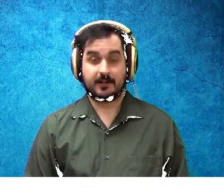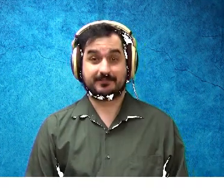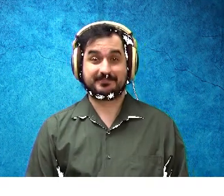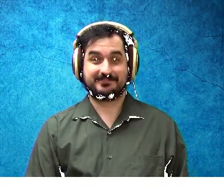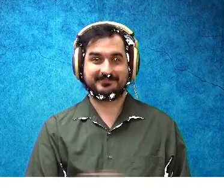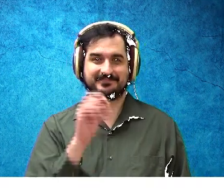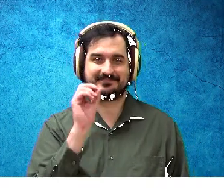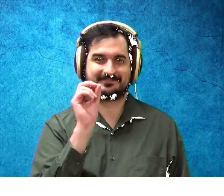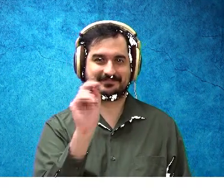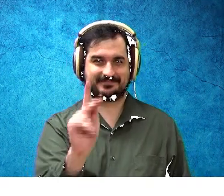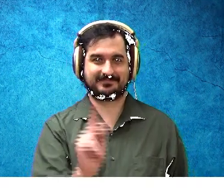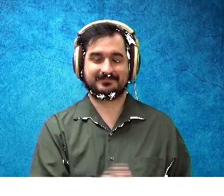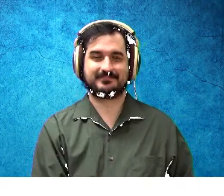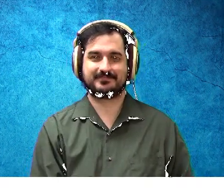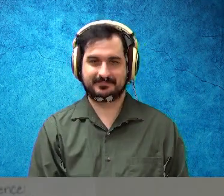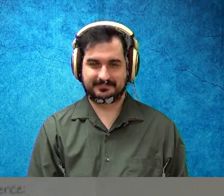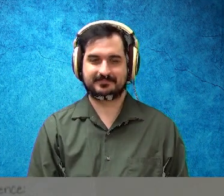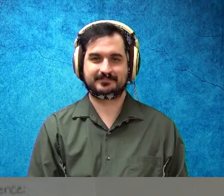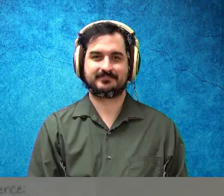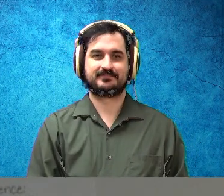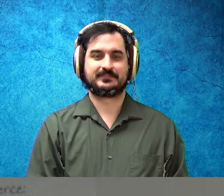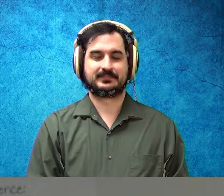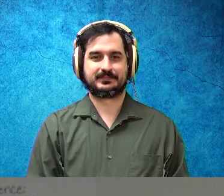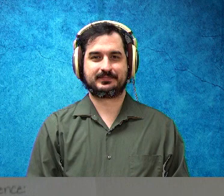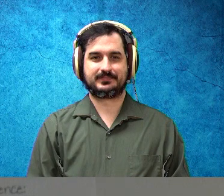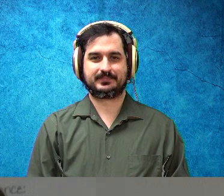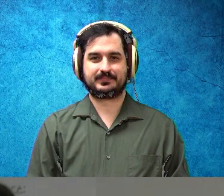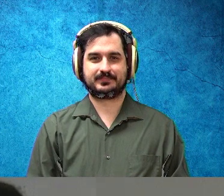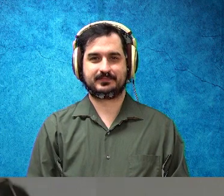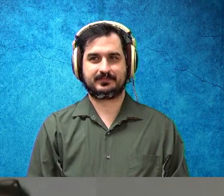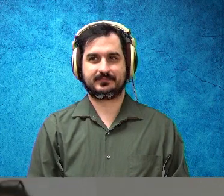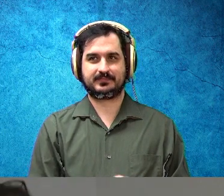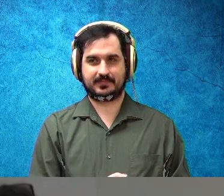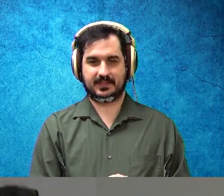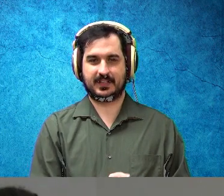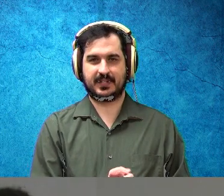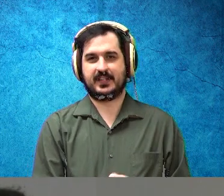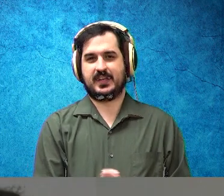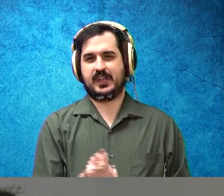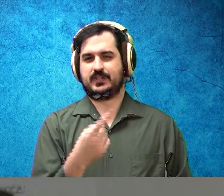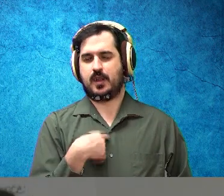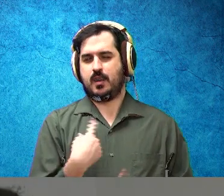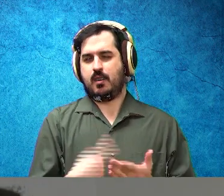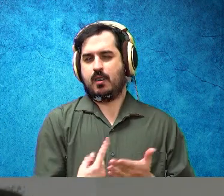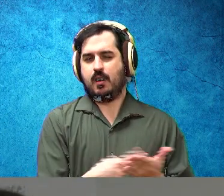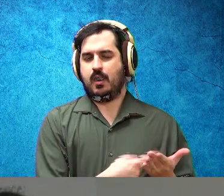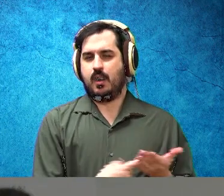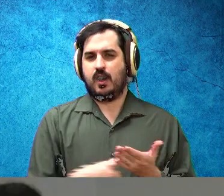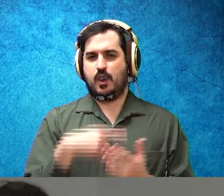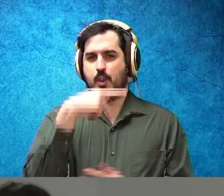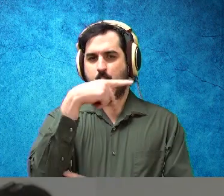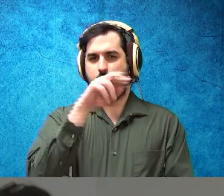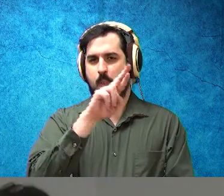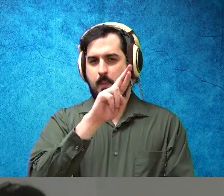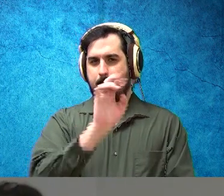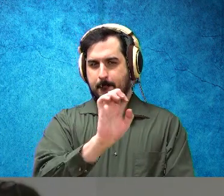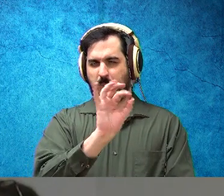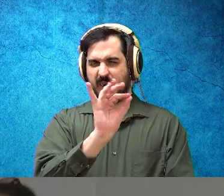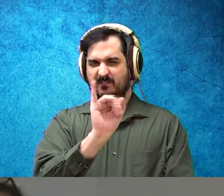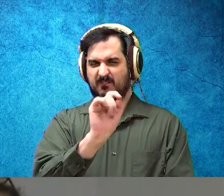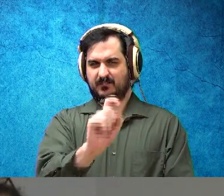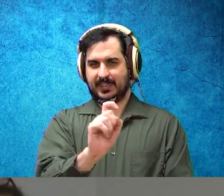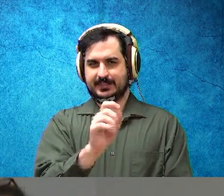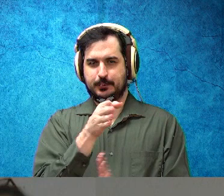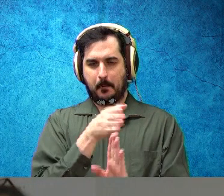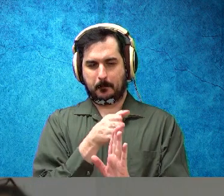Okay, guys, so let's talk about the prefix and suffix.